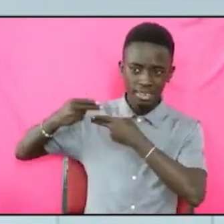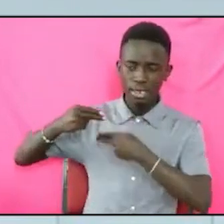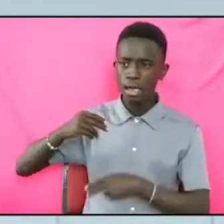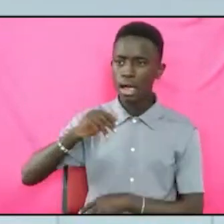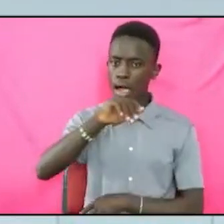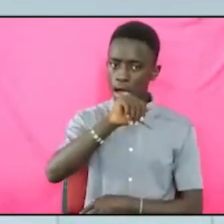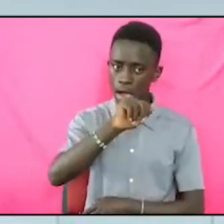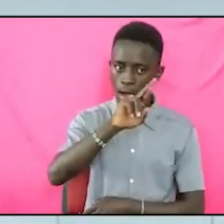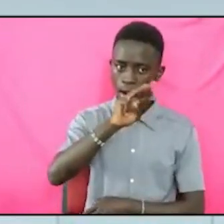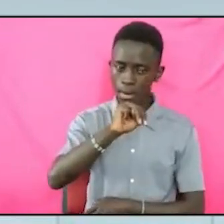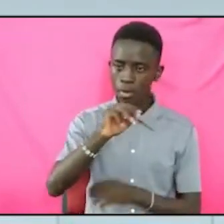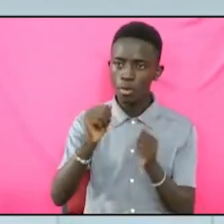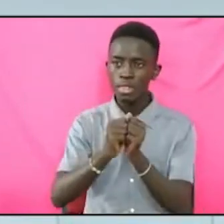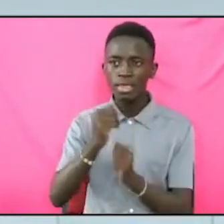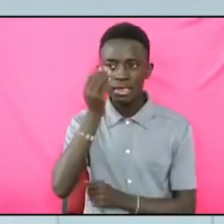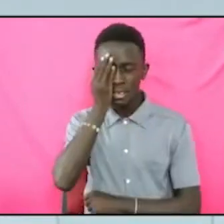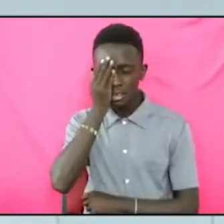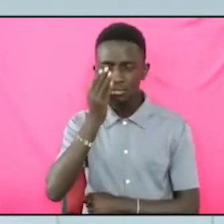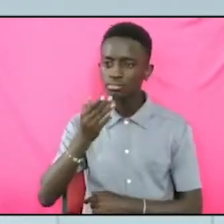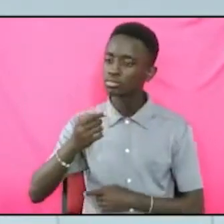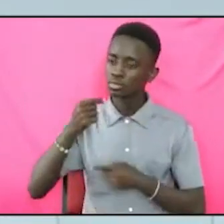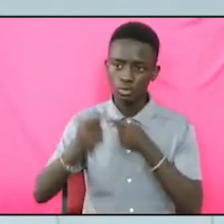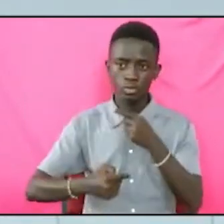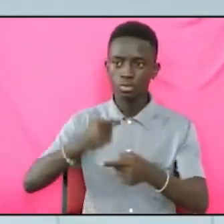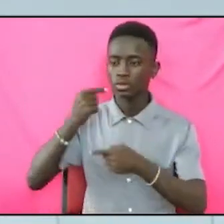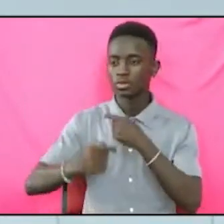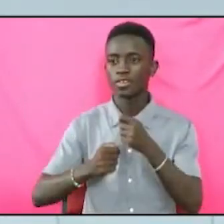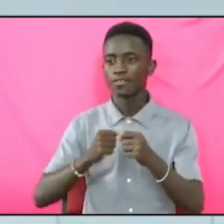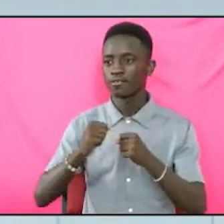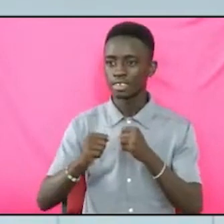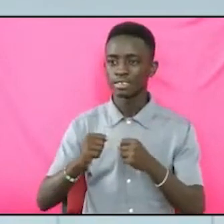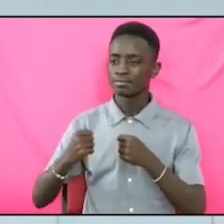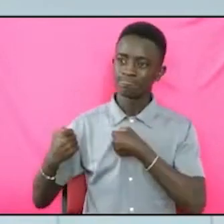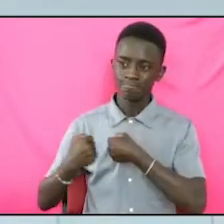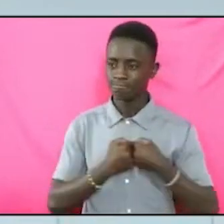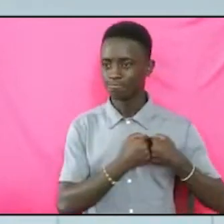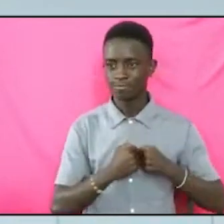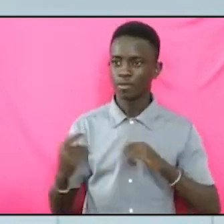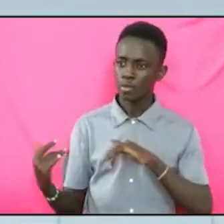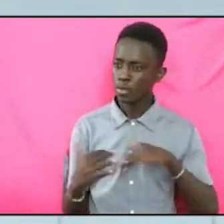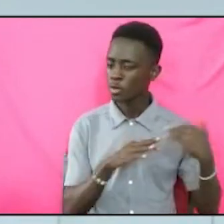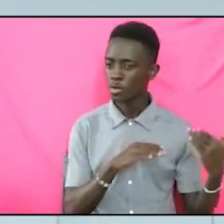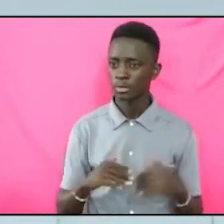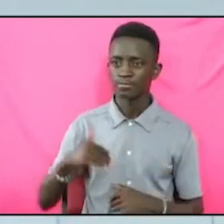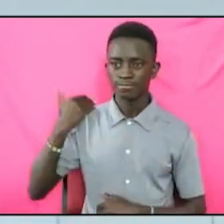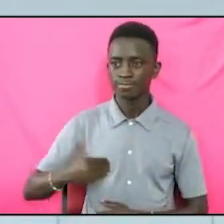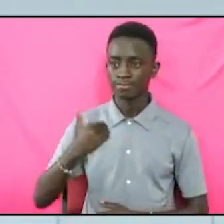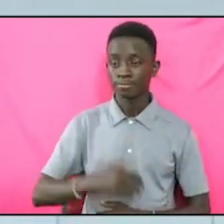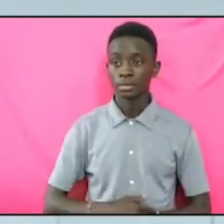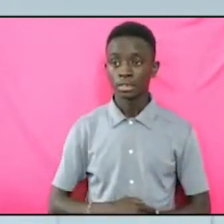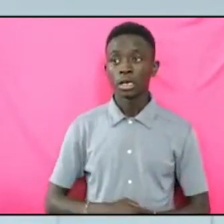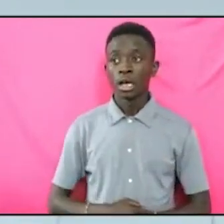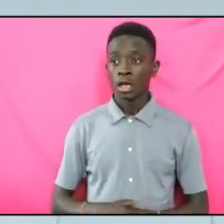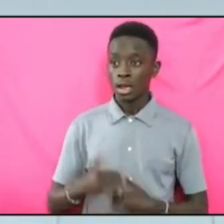had countless battles. They were constantly fighting. And so the God of Israel has